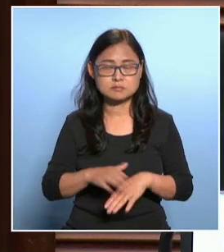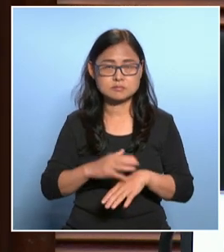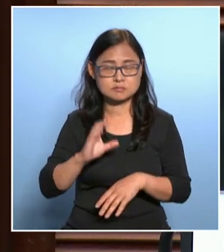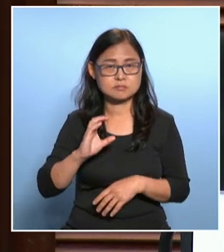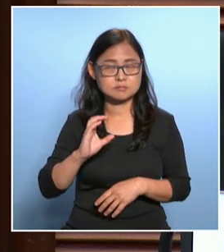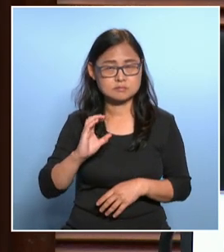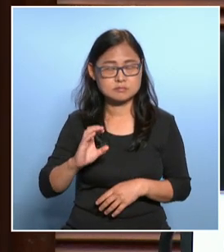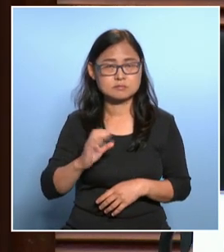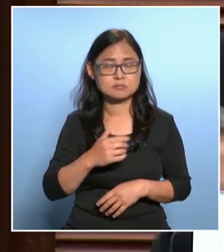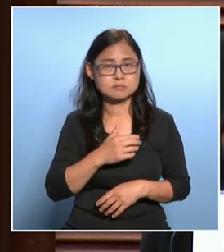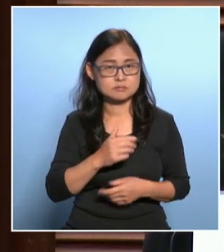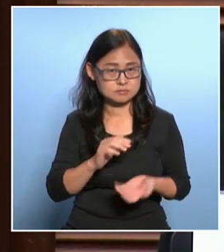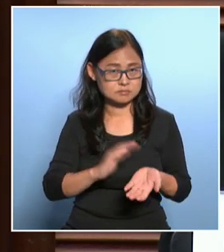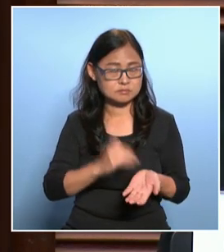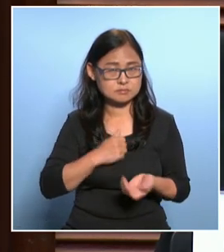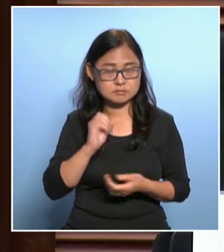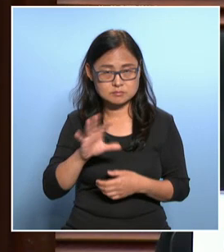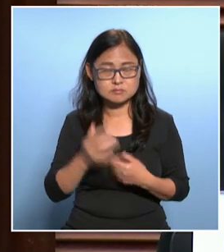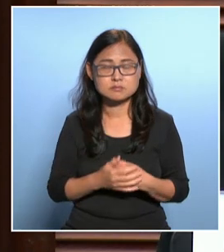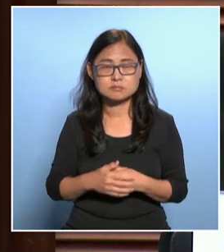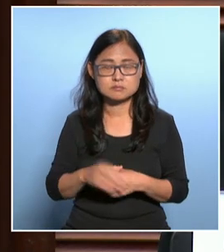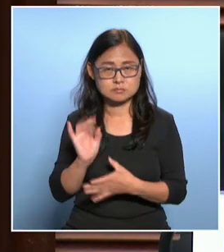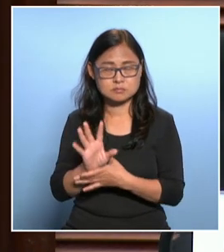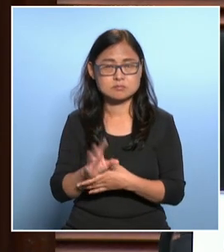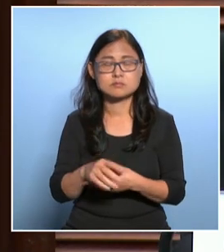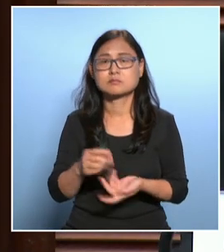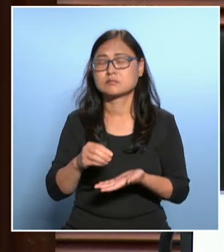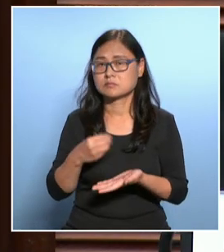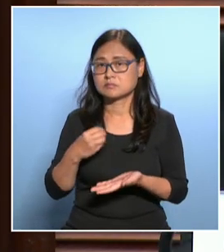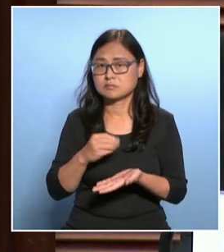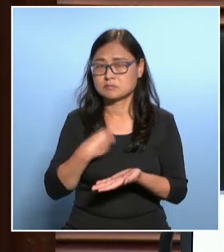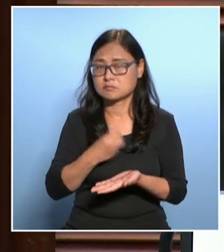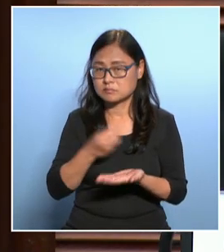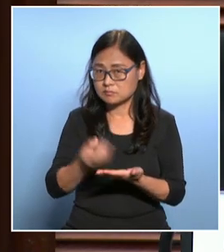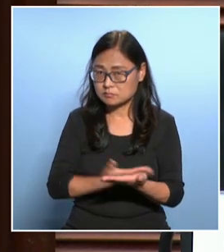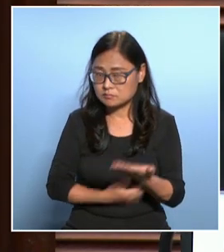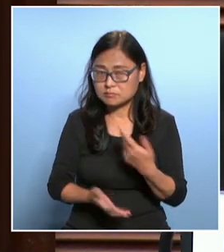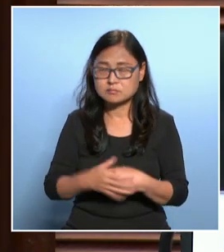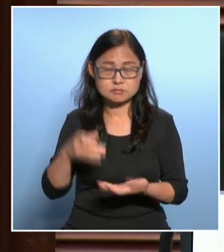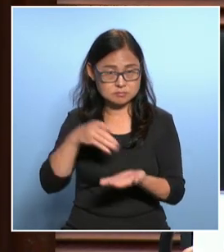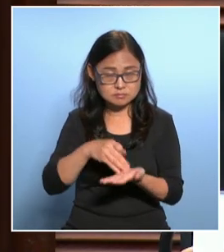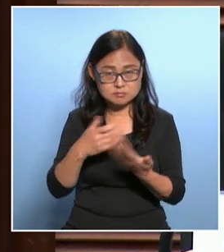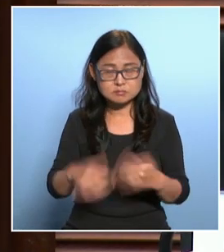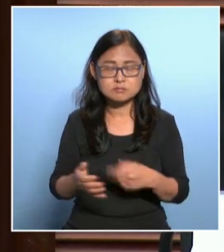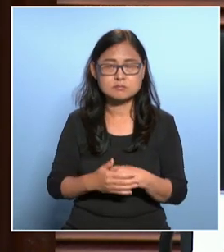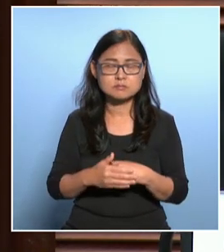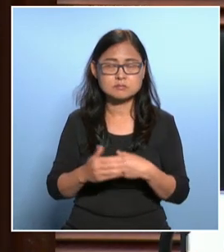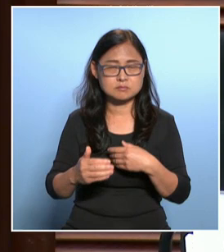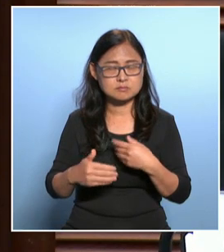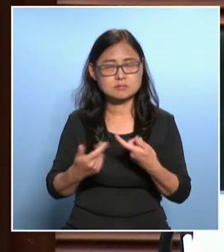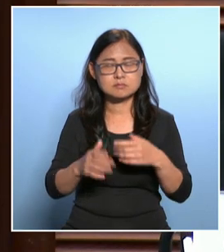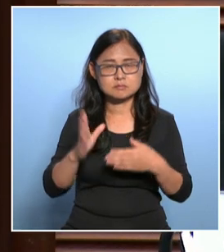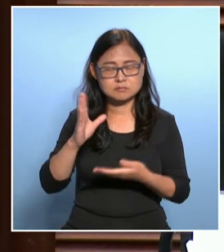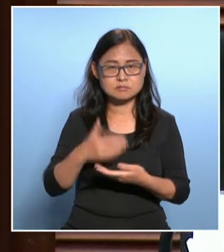Undersecretary, I think Dr. J has already mentioned that in the AMD, it gives